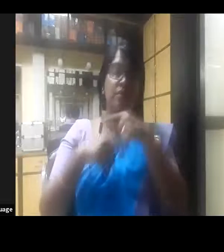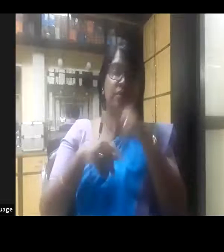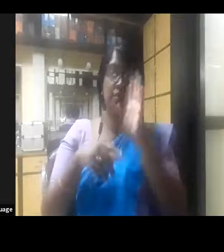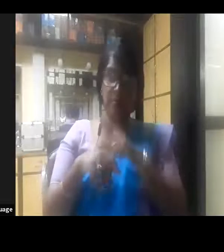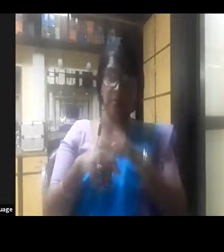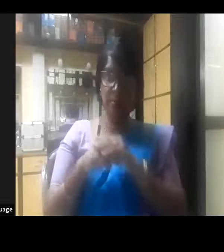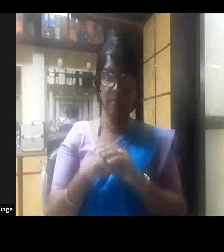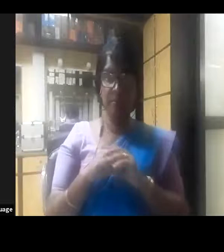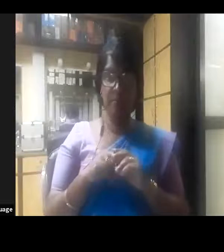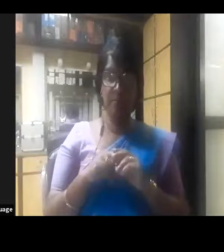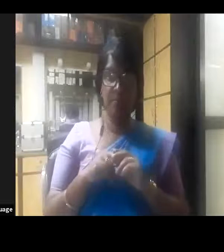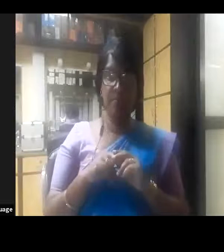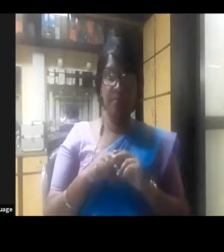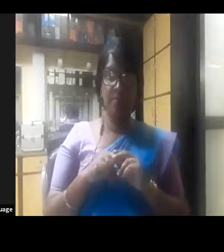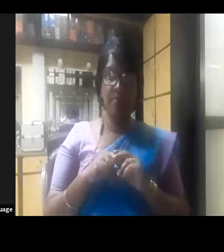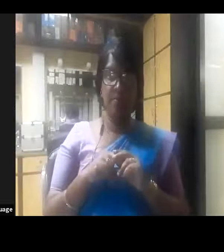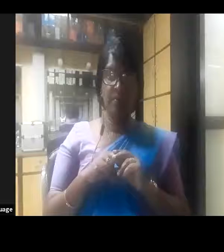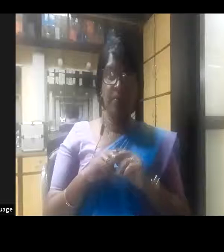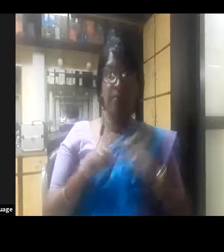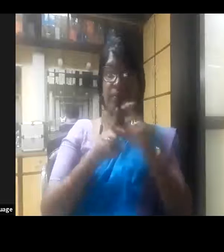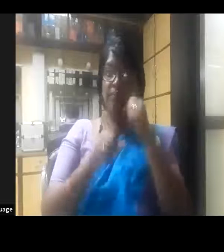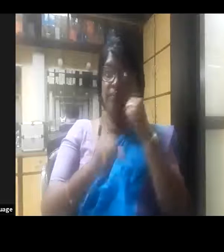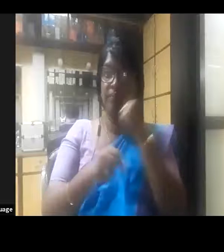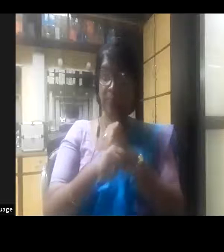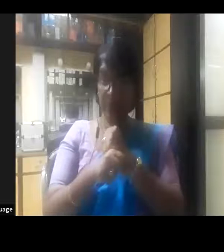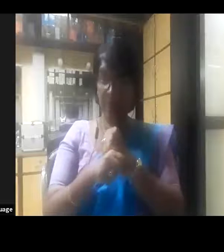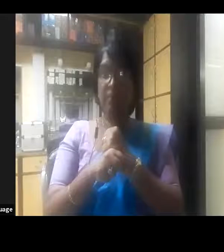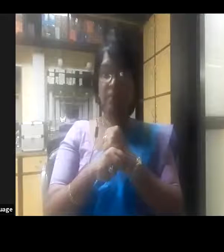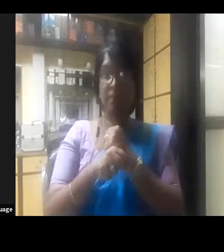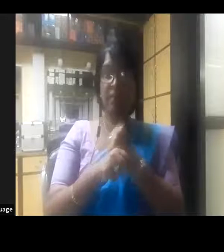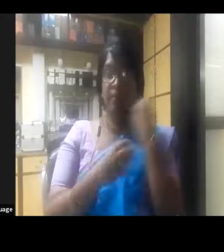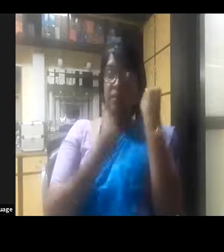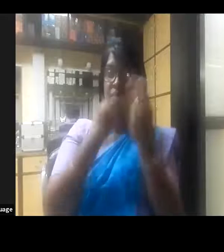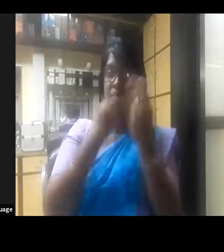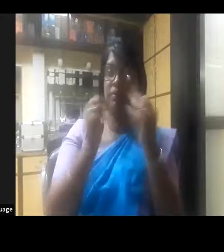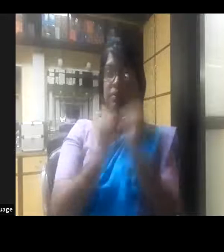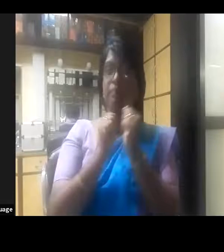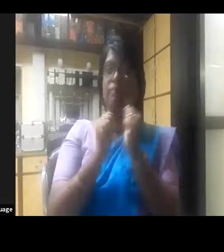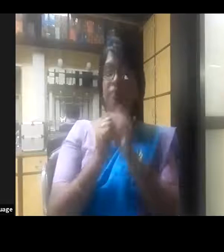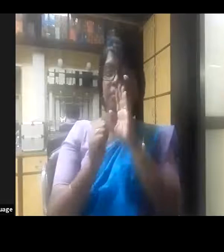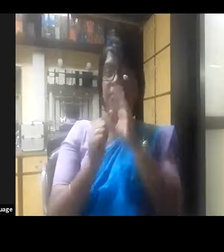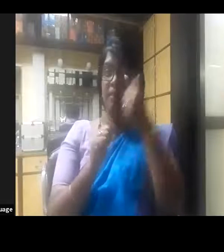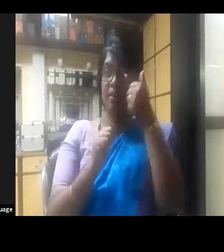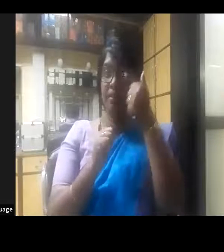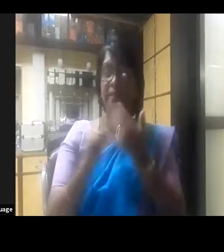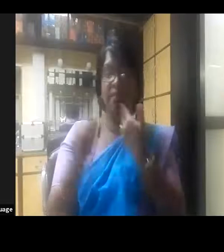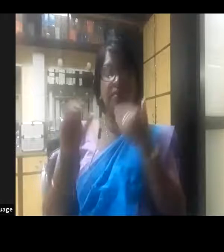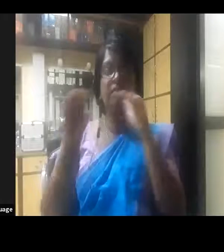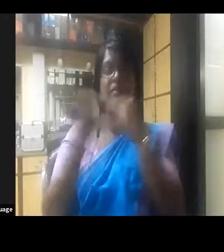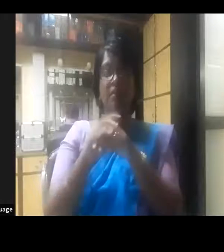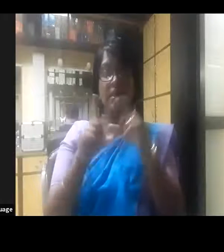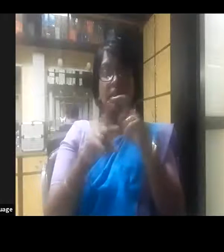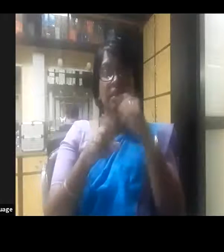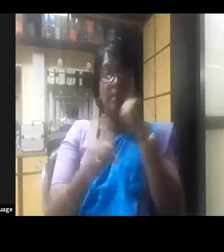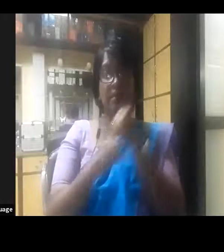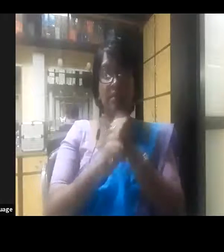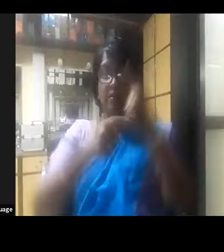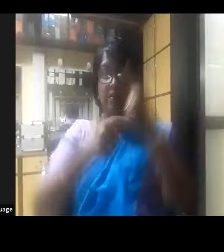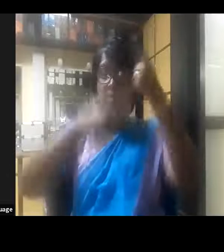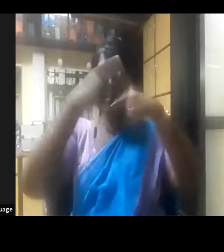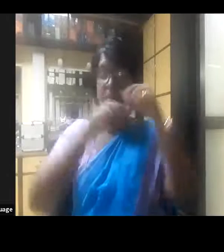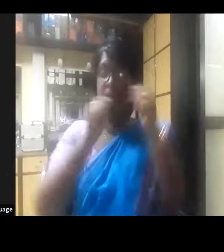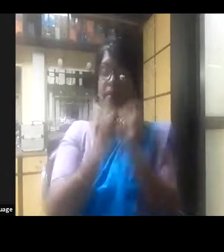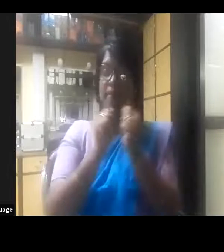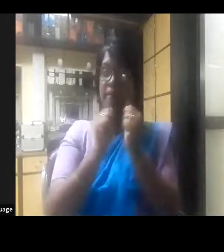the bedrock for supply chain resilience. The role of digitalization is to make business easier,